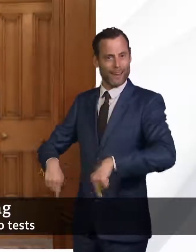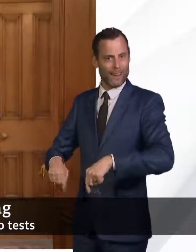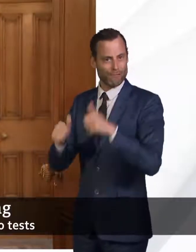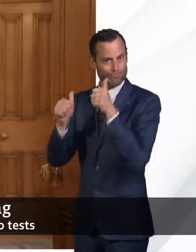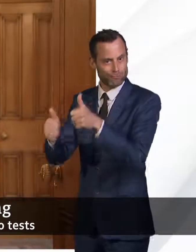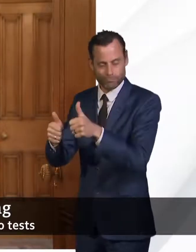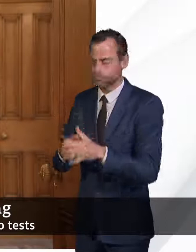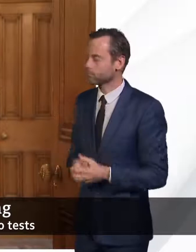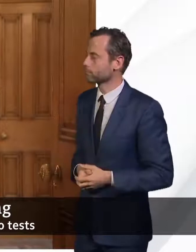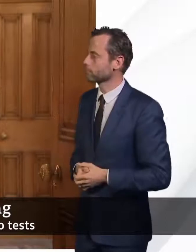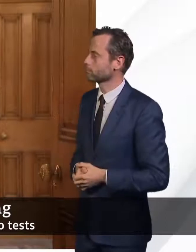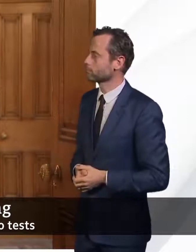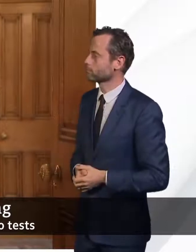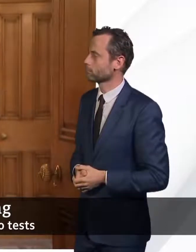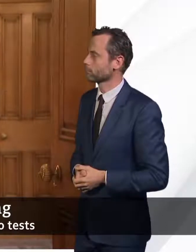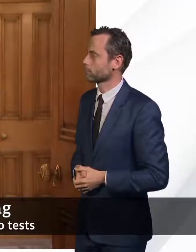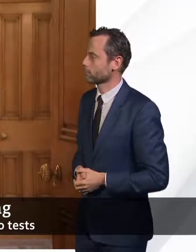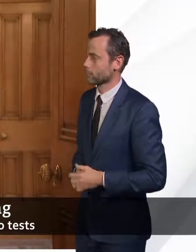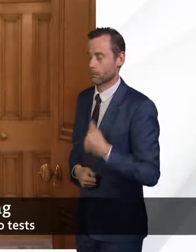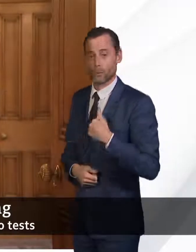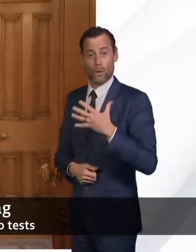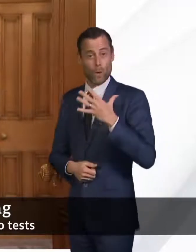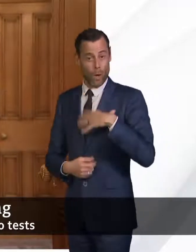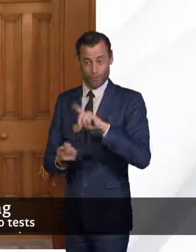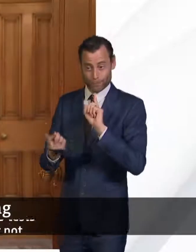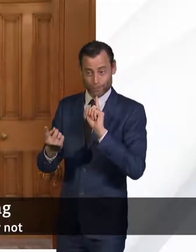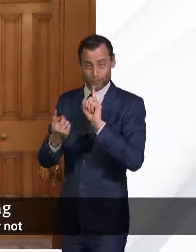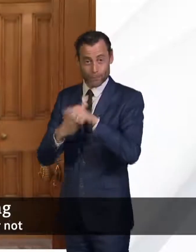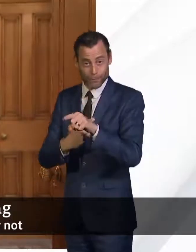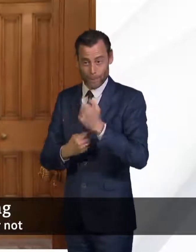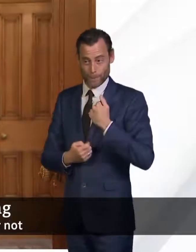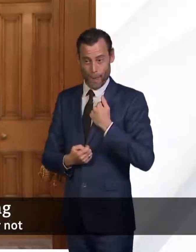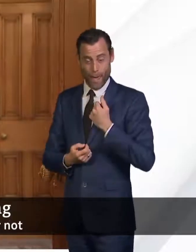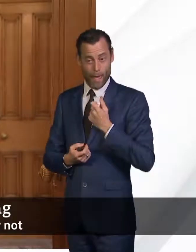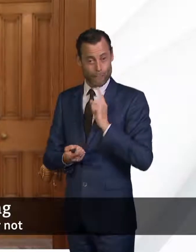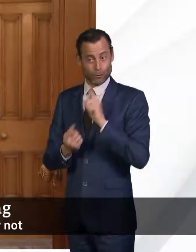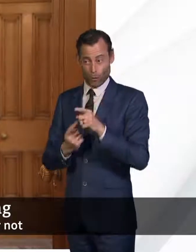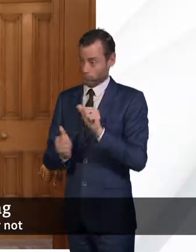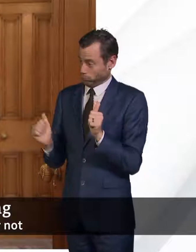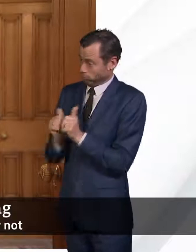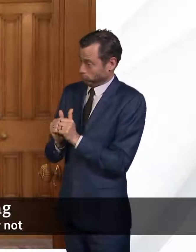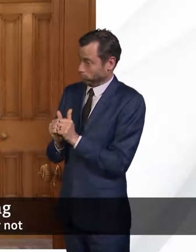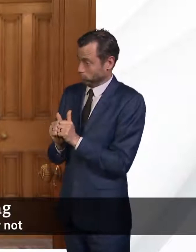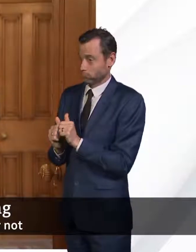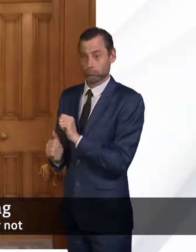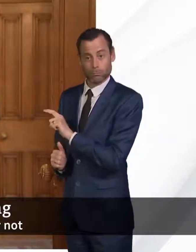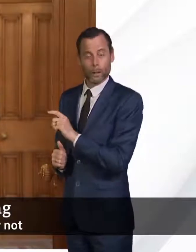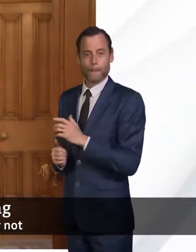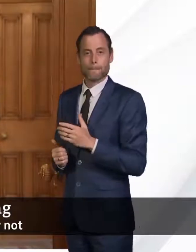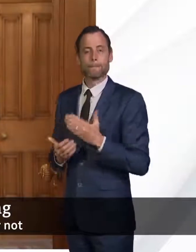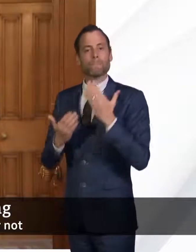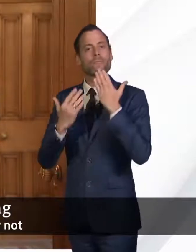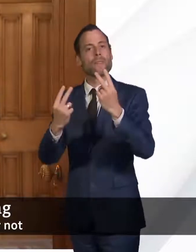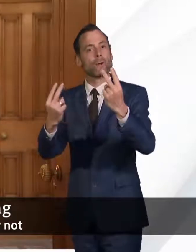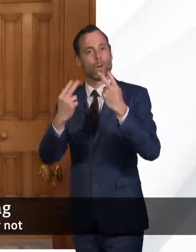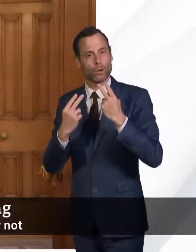briefing. I hope my answer was scientifically valid. Thank you very much for joining us,